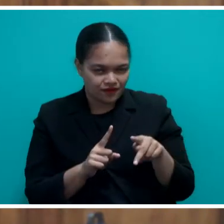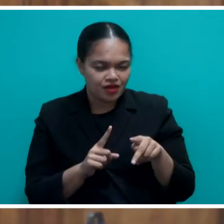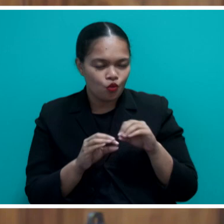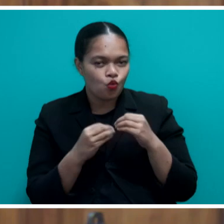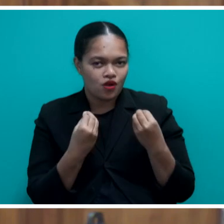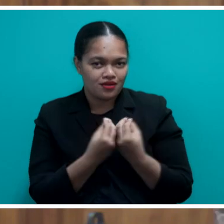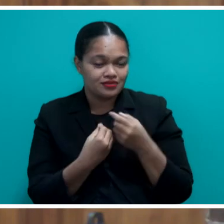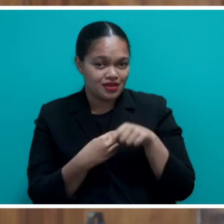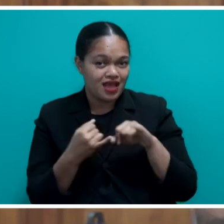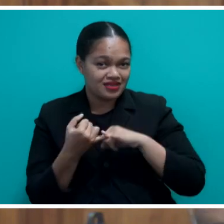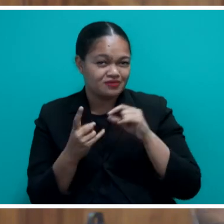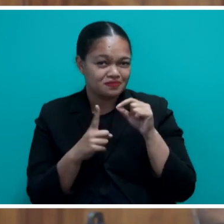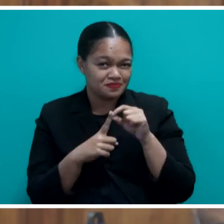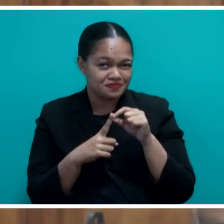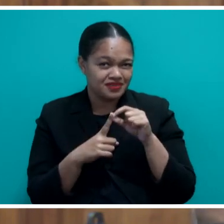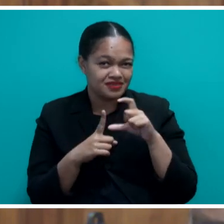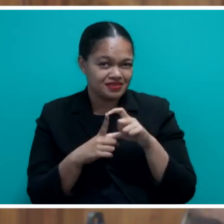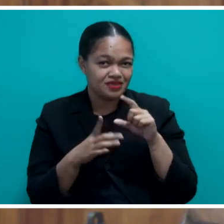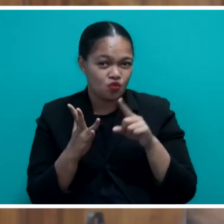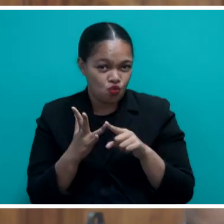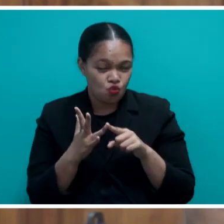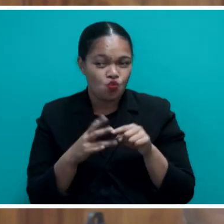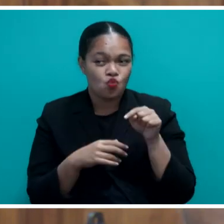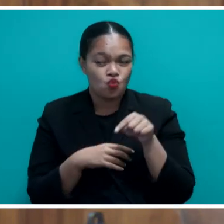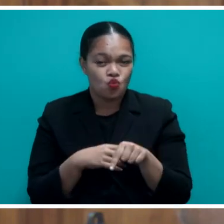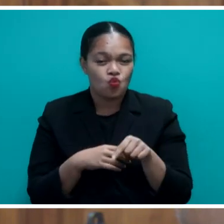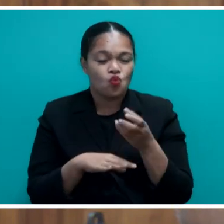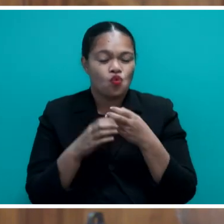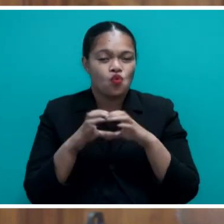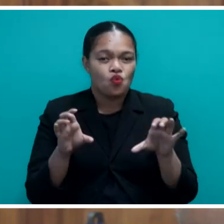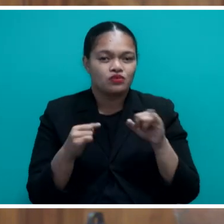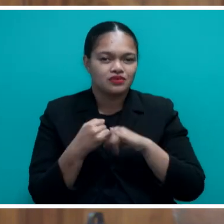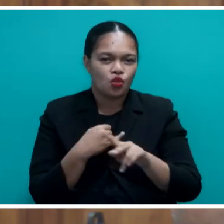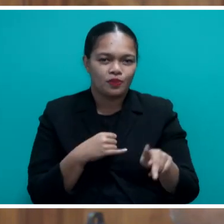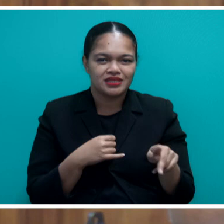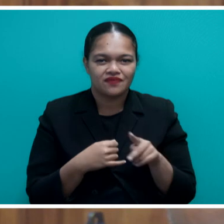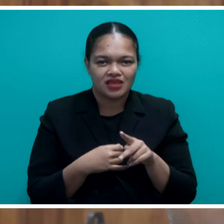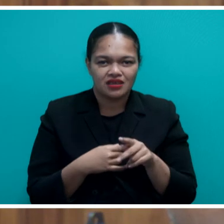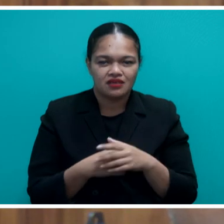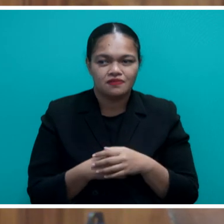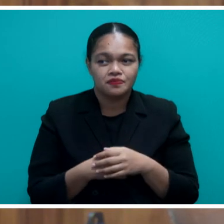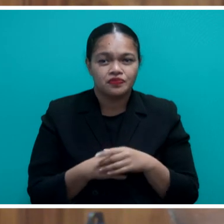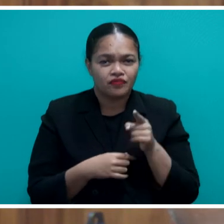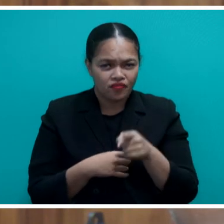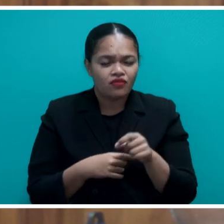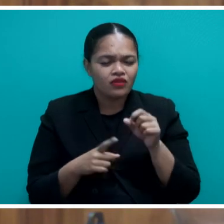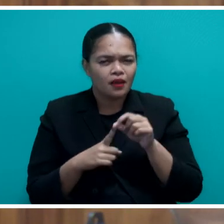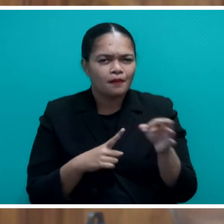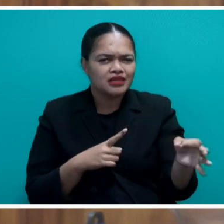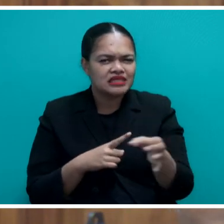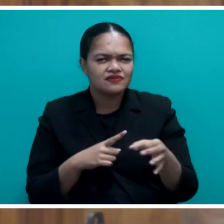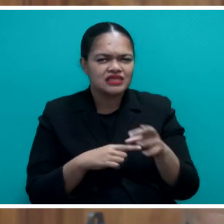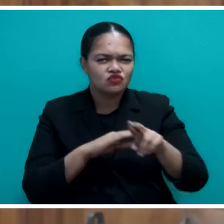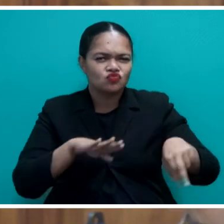or SPTO, formerly the Tourism Council of the South Pacific. It is the Pacific region's